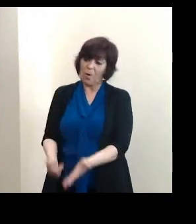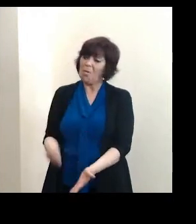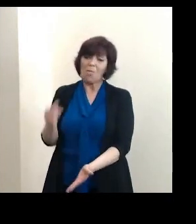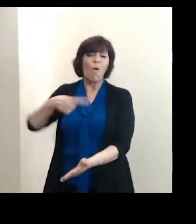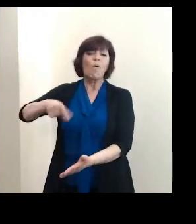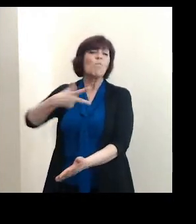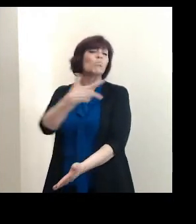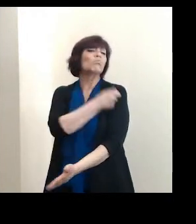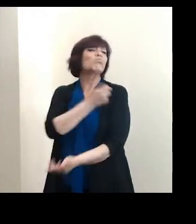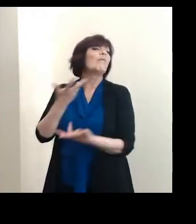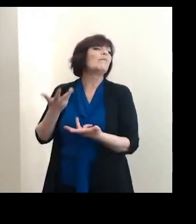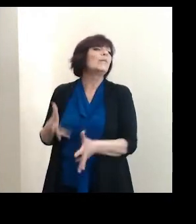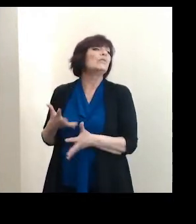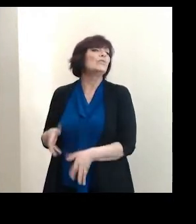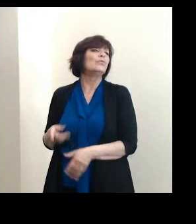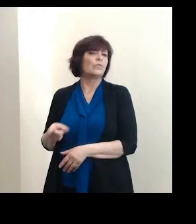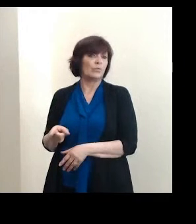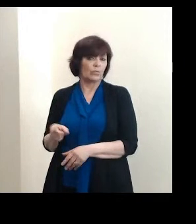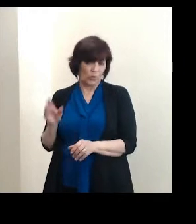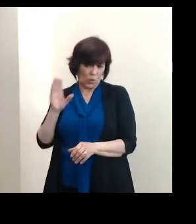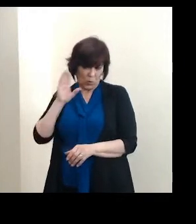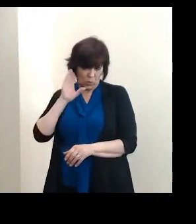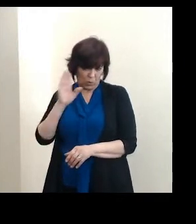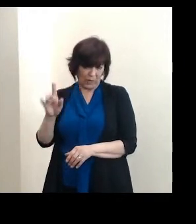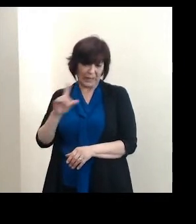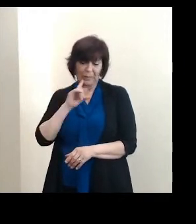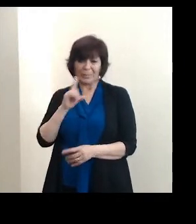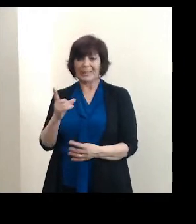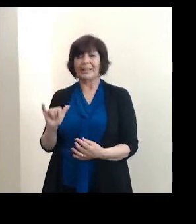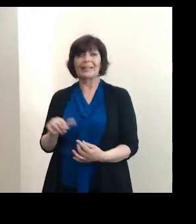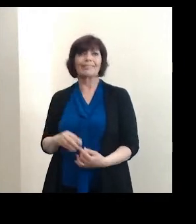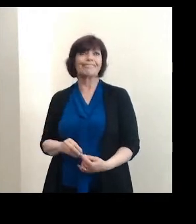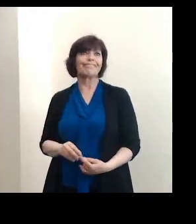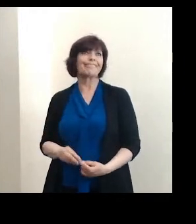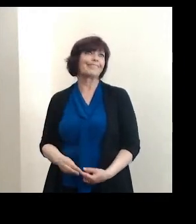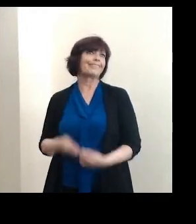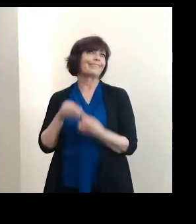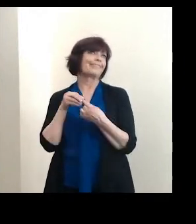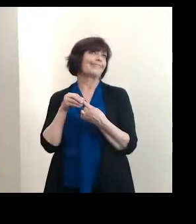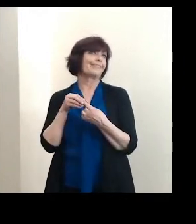vaccinated, would there be a different